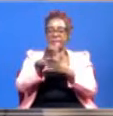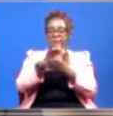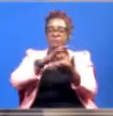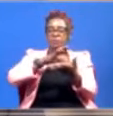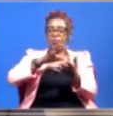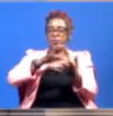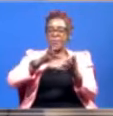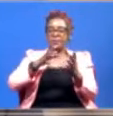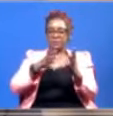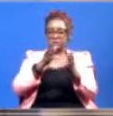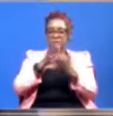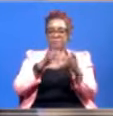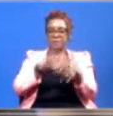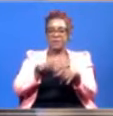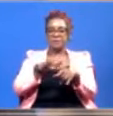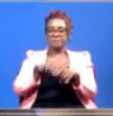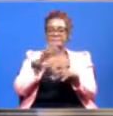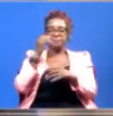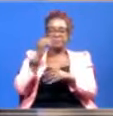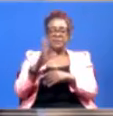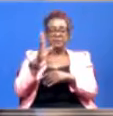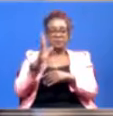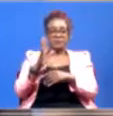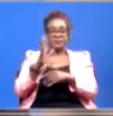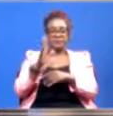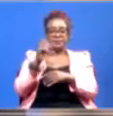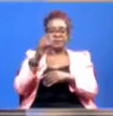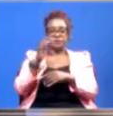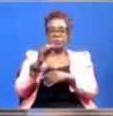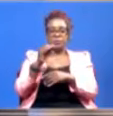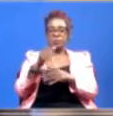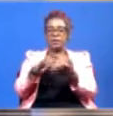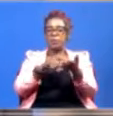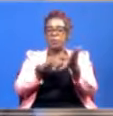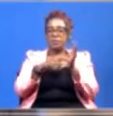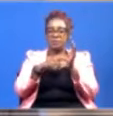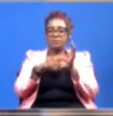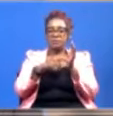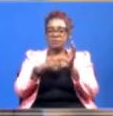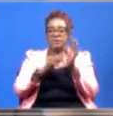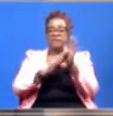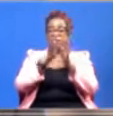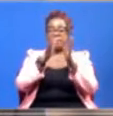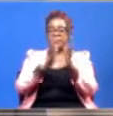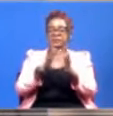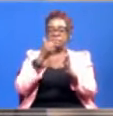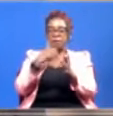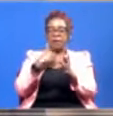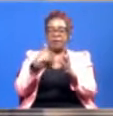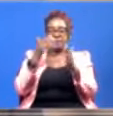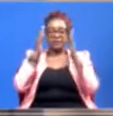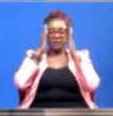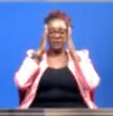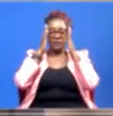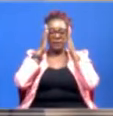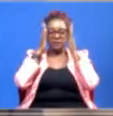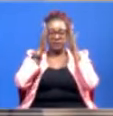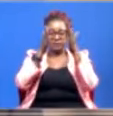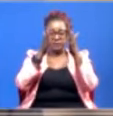complicated, sometimes extremely expensive, and they actually require developers that have a keen eye on